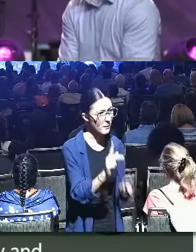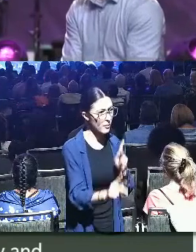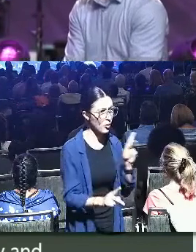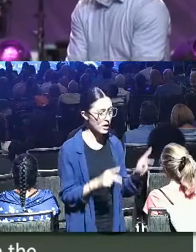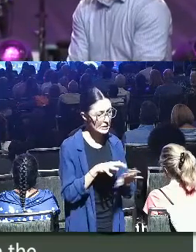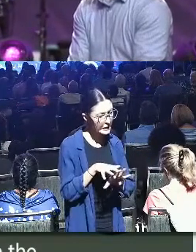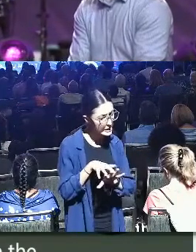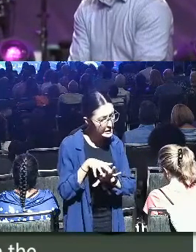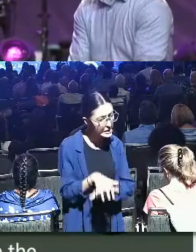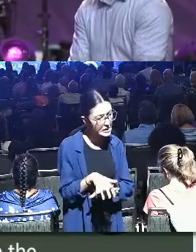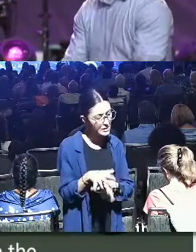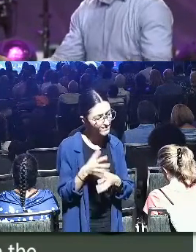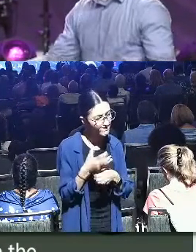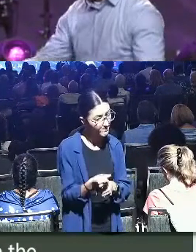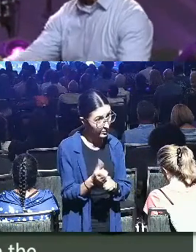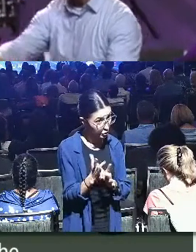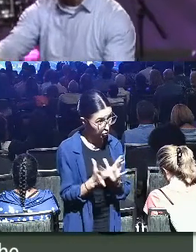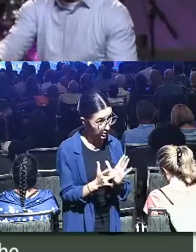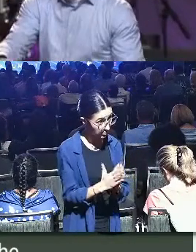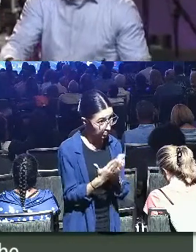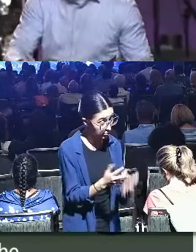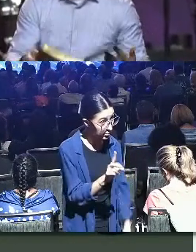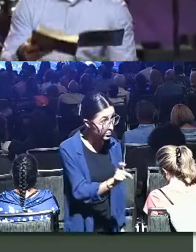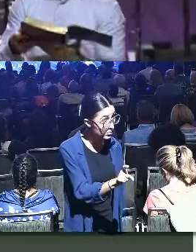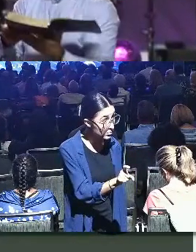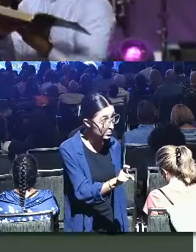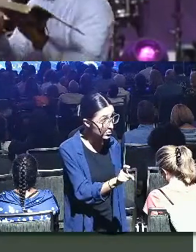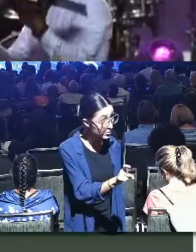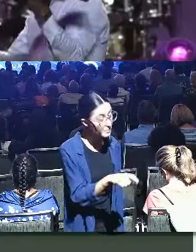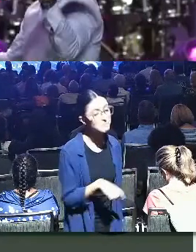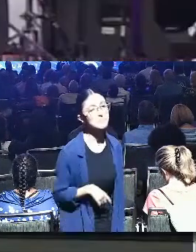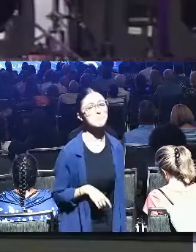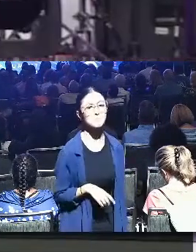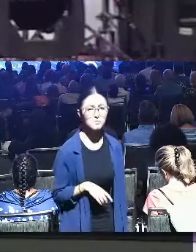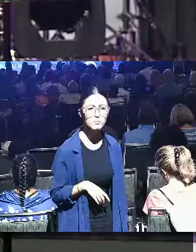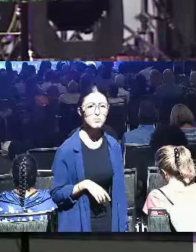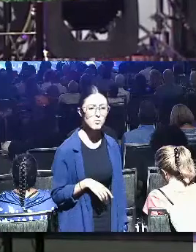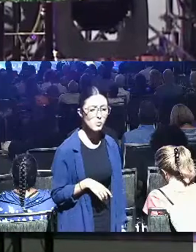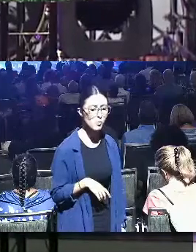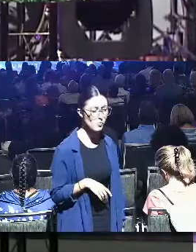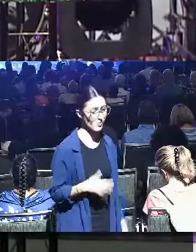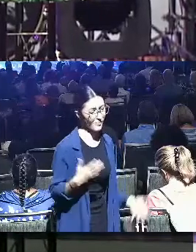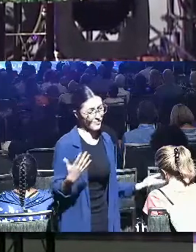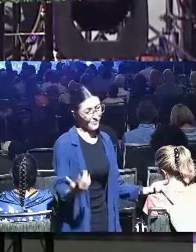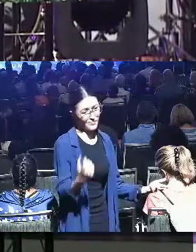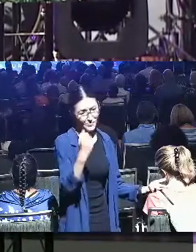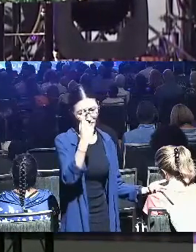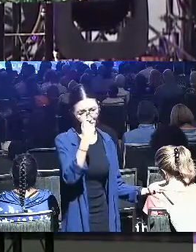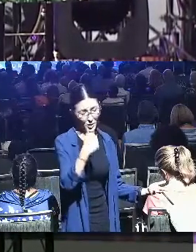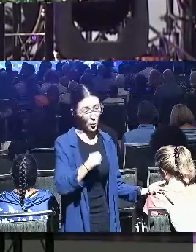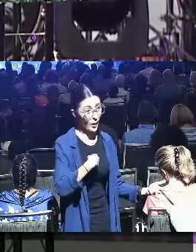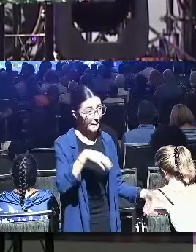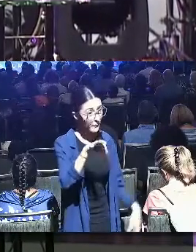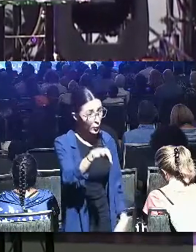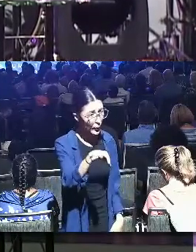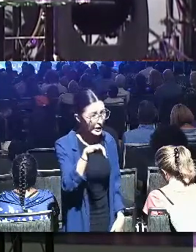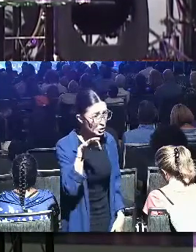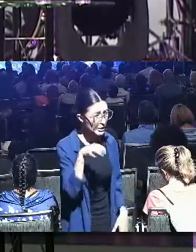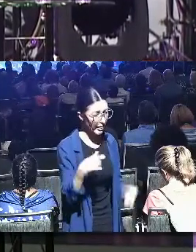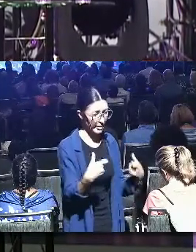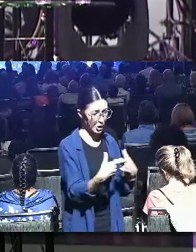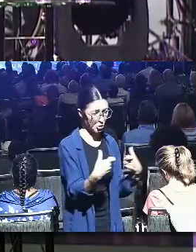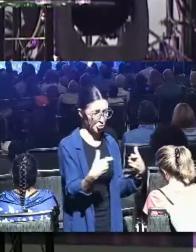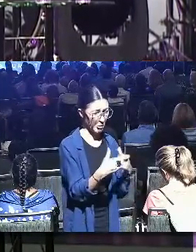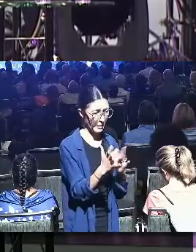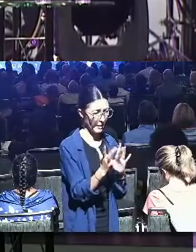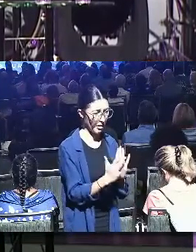Amen. Are we a people who, I don't know how to do an electronic Bible when I'm preaching. This is just a big old